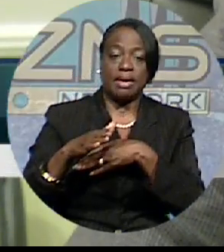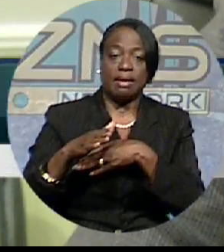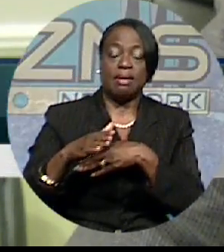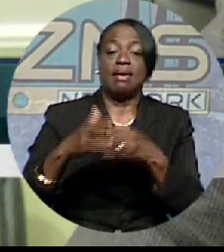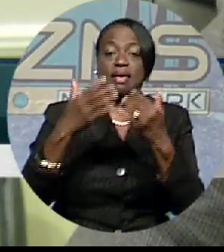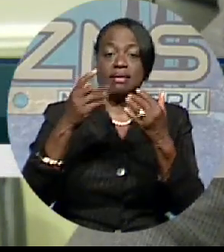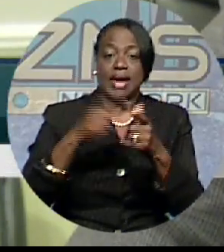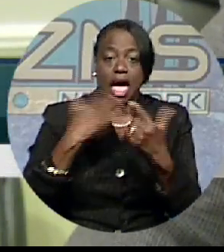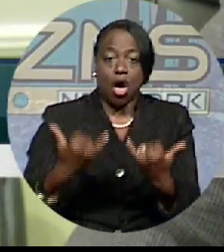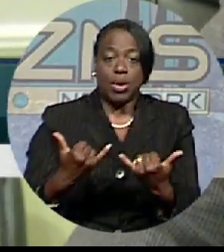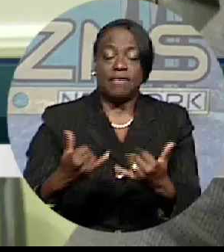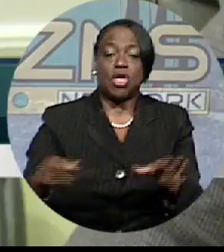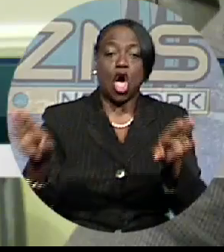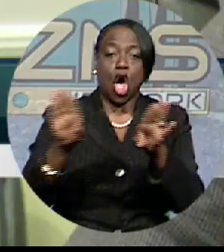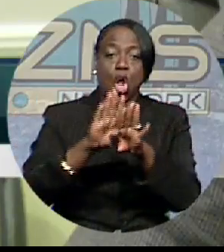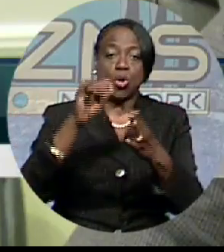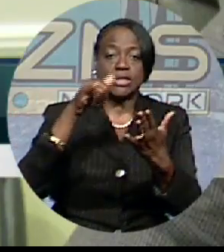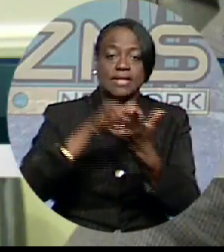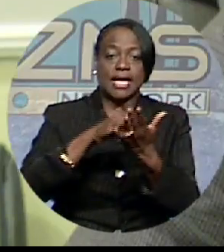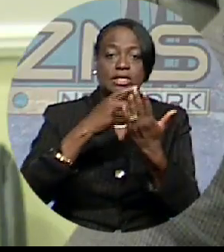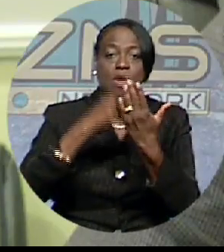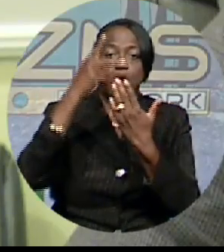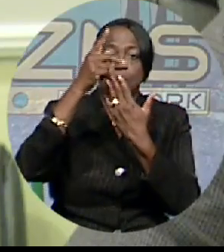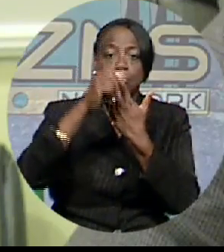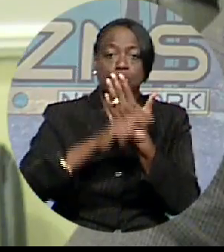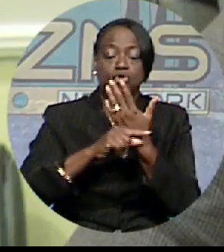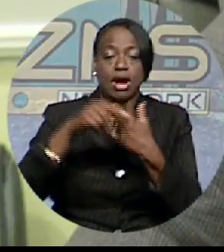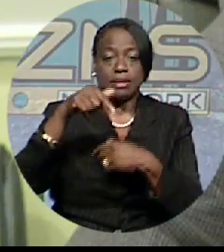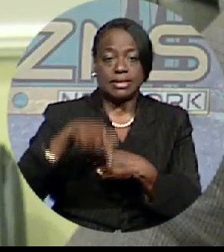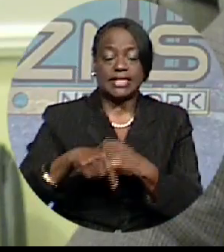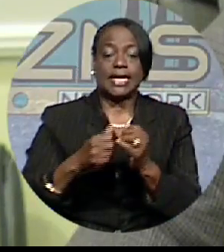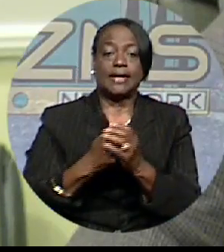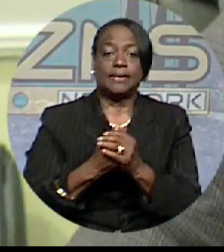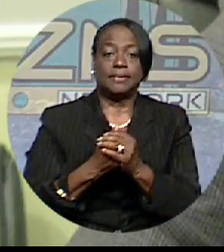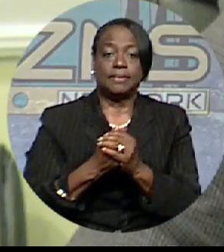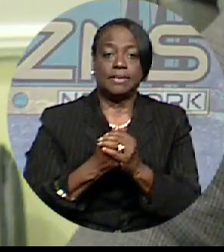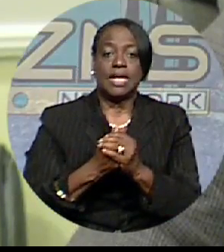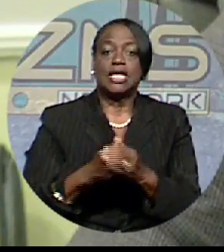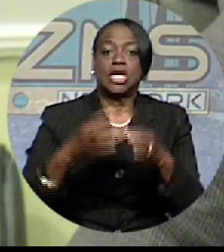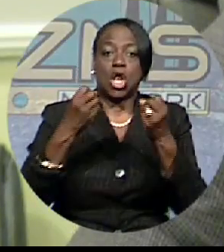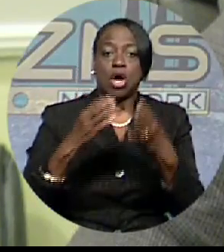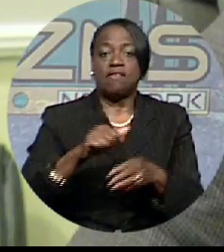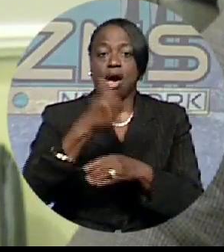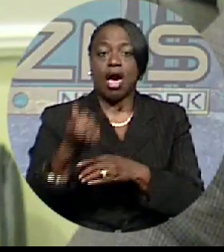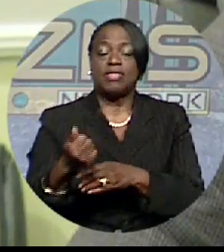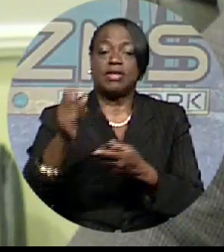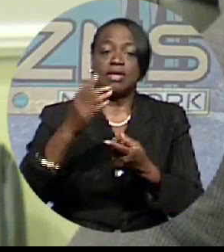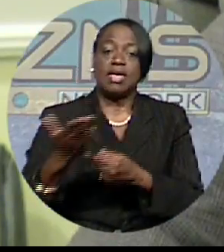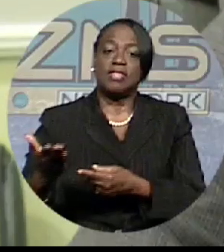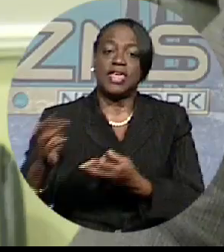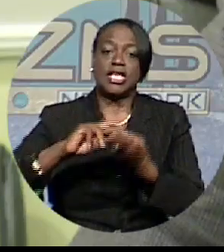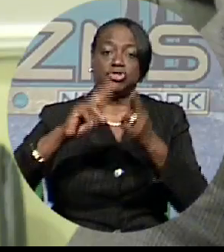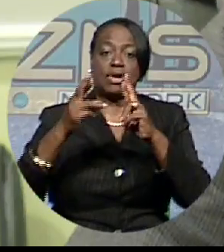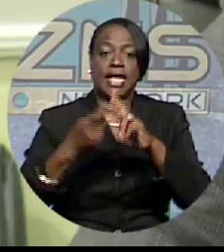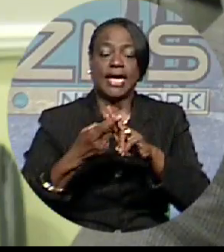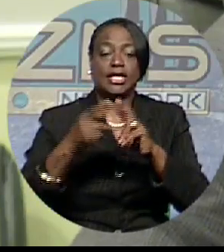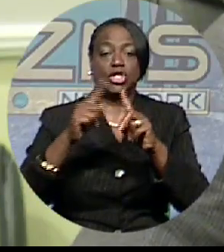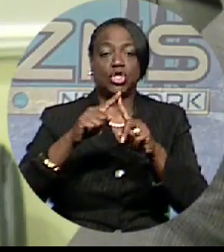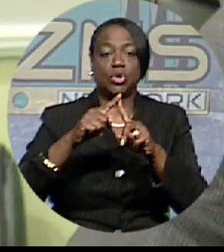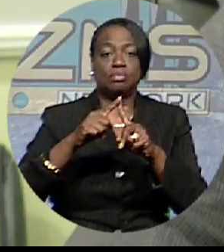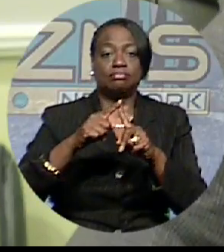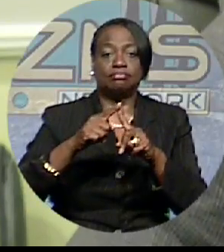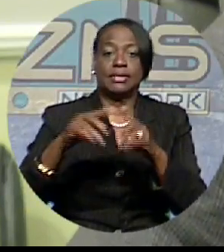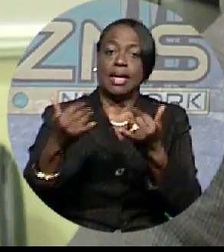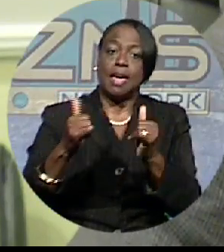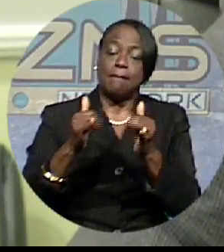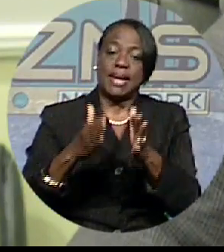program down. There's a lot of other stuff as it relates to player payouts. There